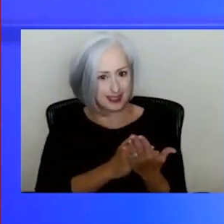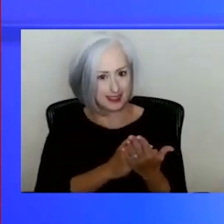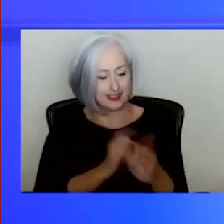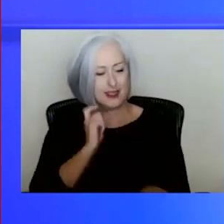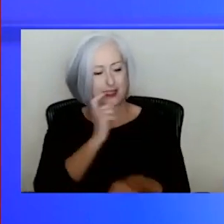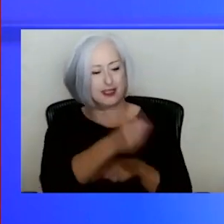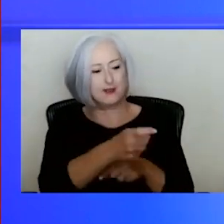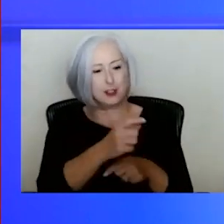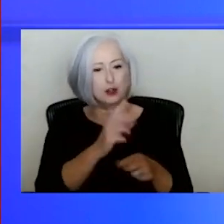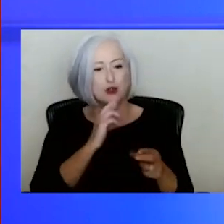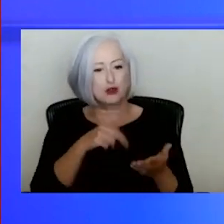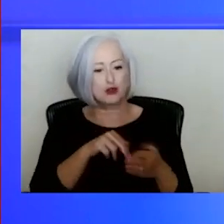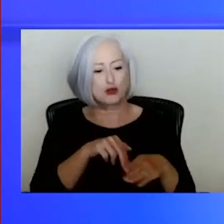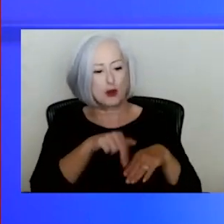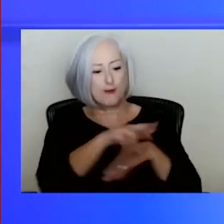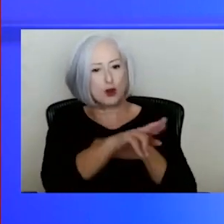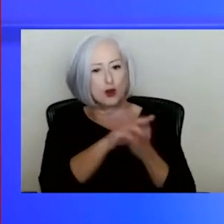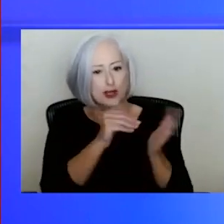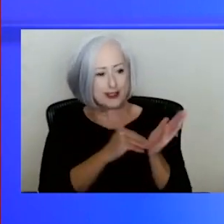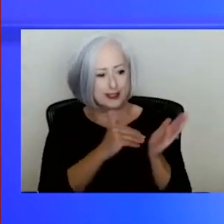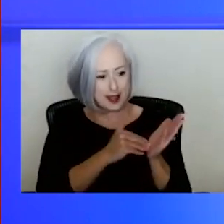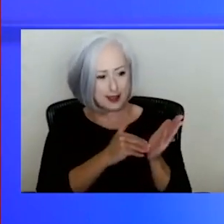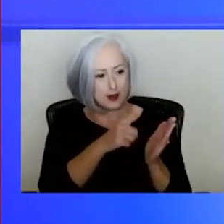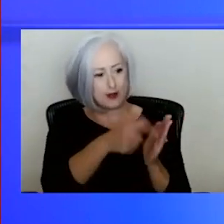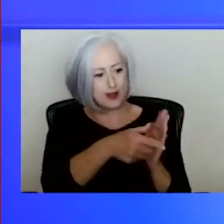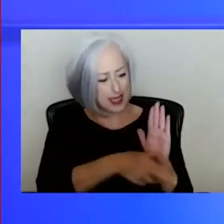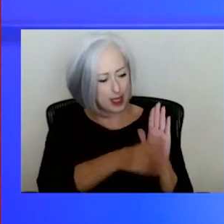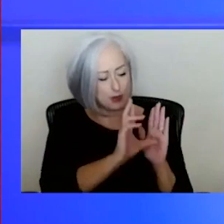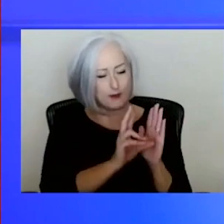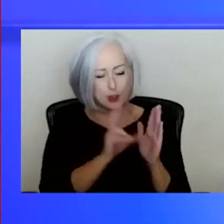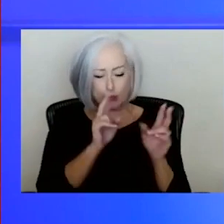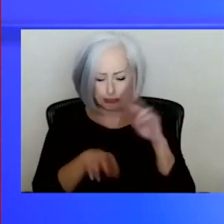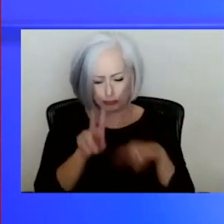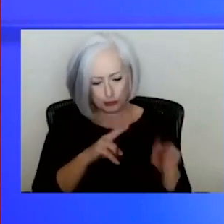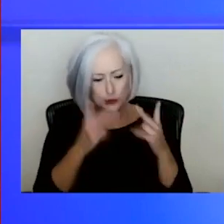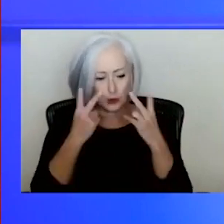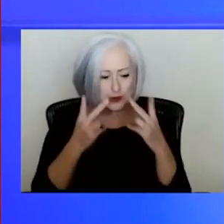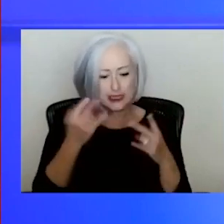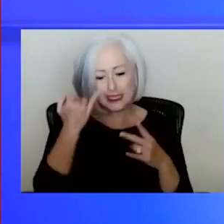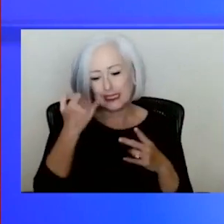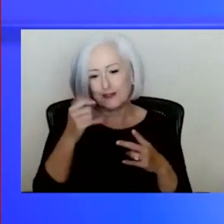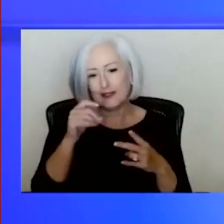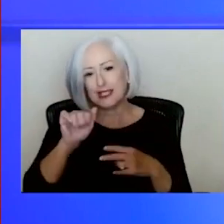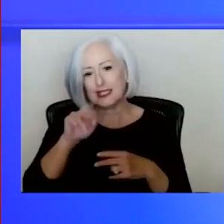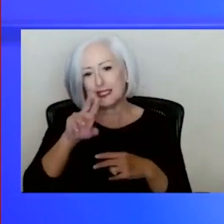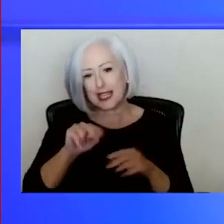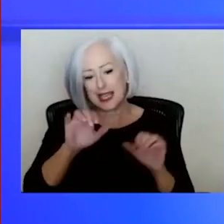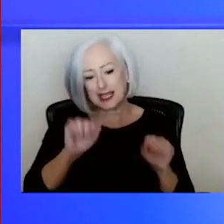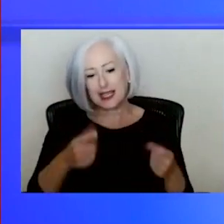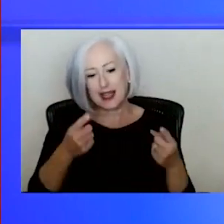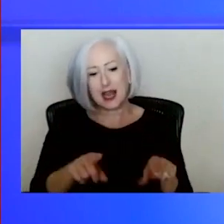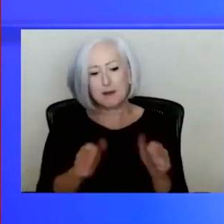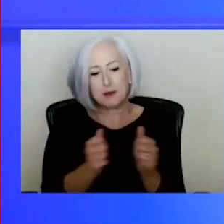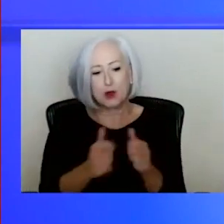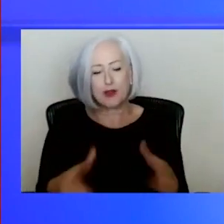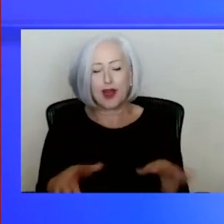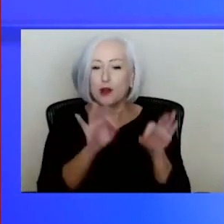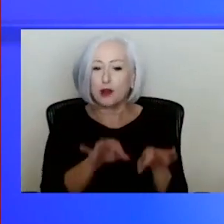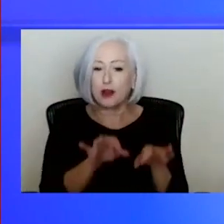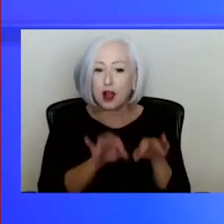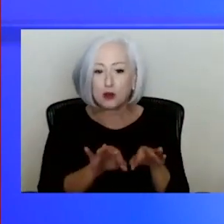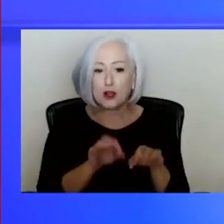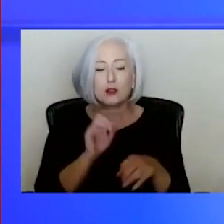providers, and they're able to review those and see if the scan should be done without contrast or if it should be done with a